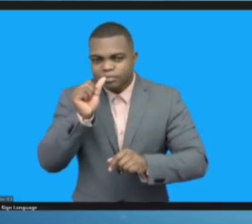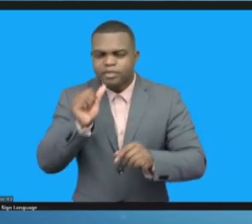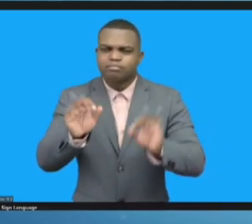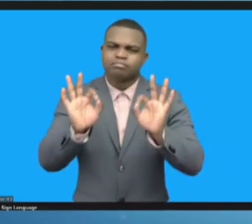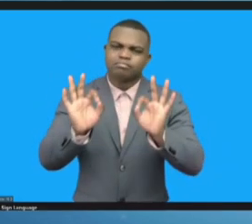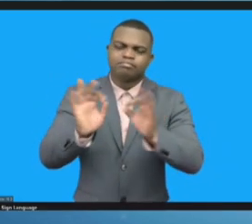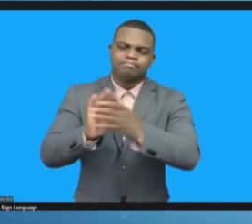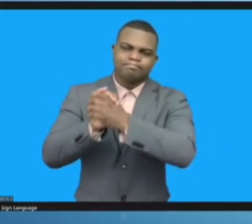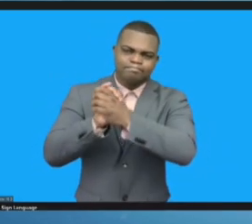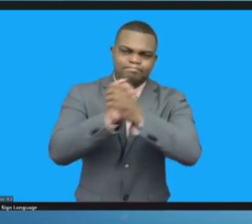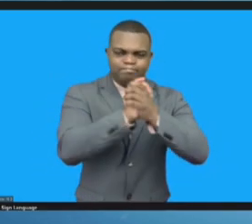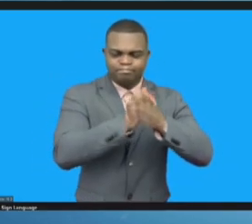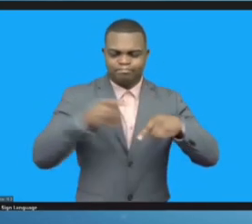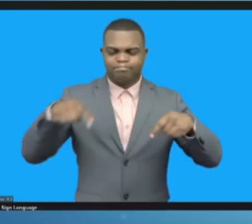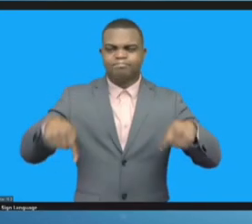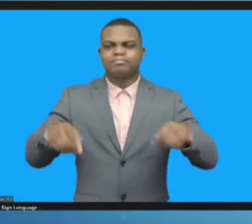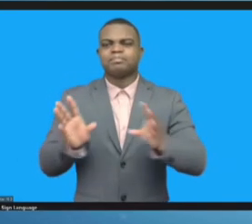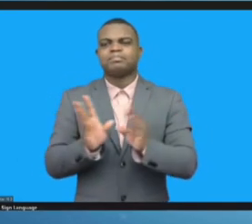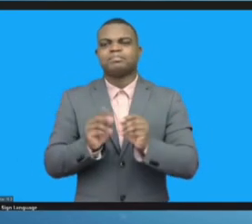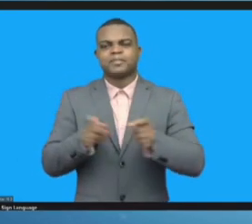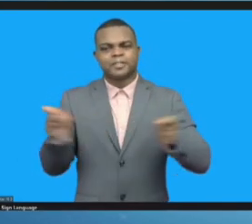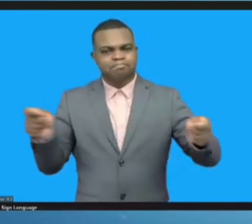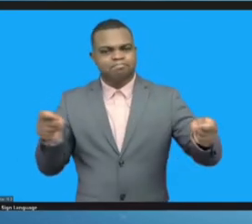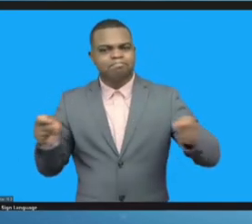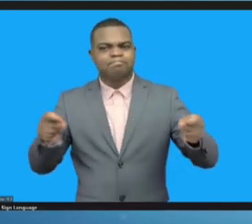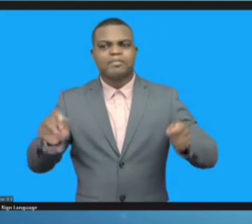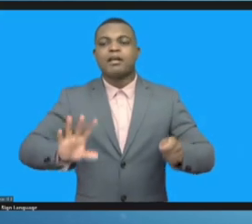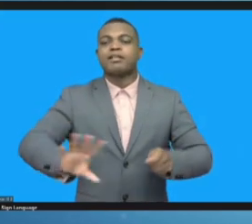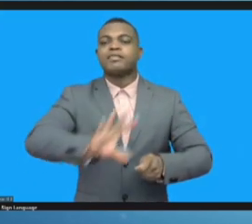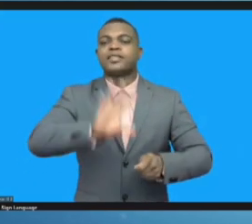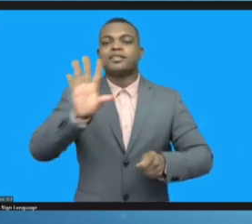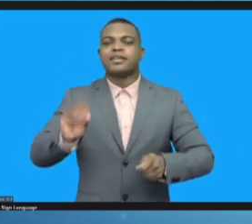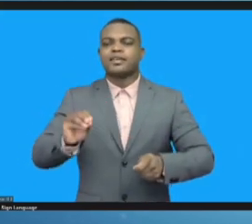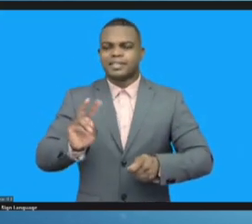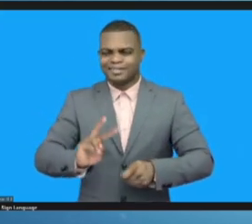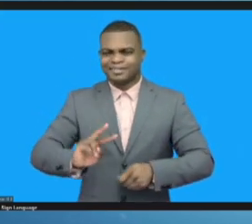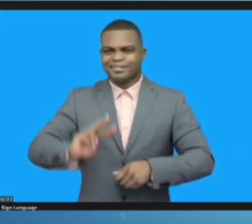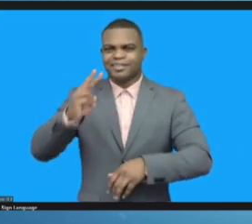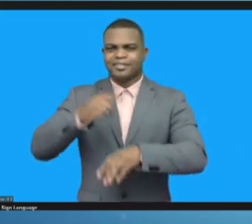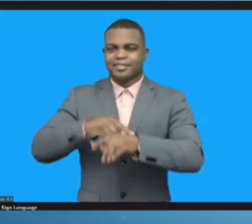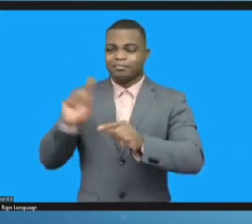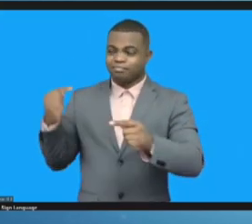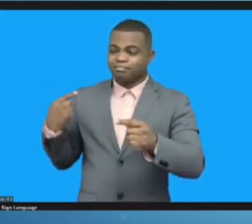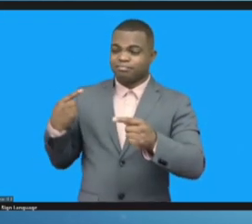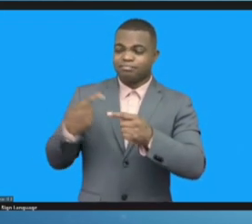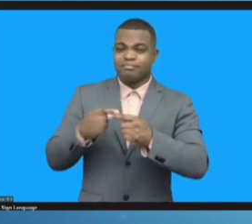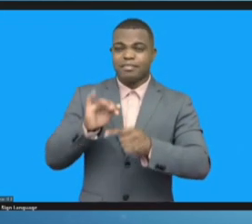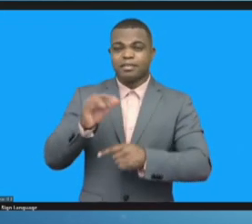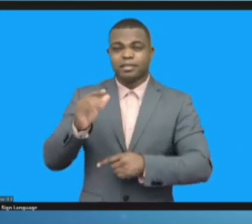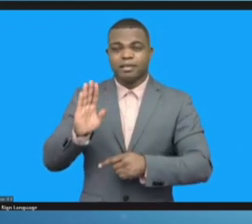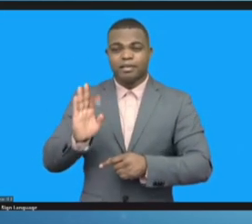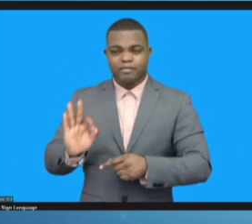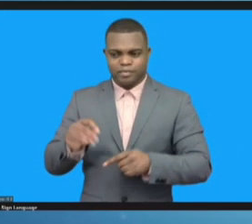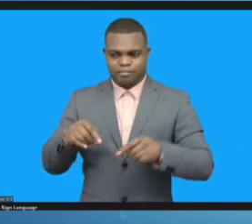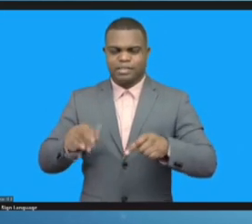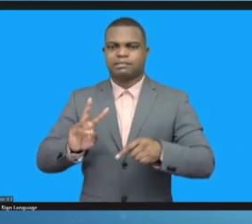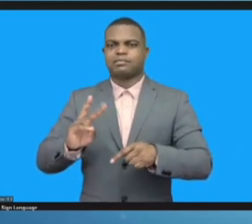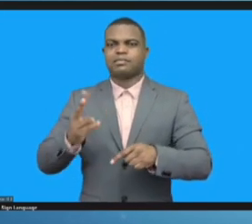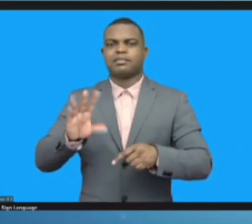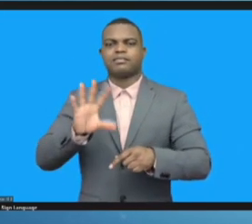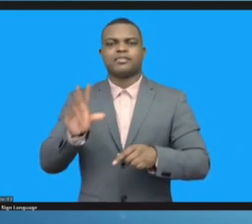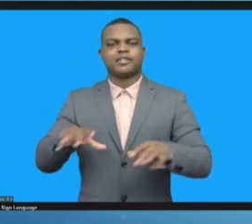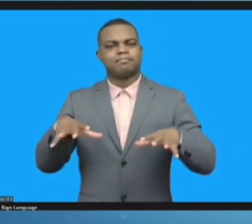IGF in Ethiopia a reality. Your Excellencies, ladies and gentlemen, it has been a year since we last